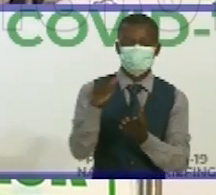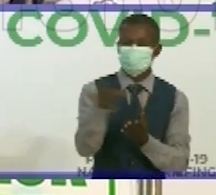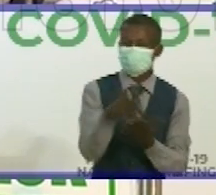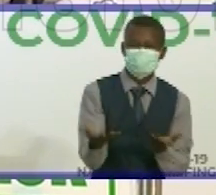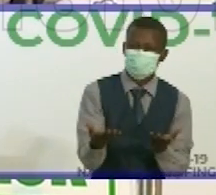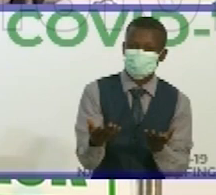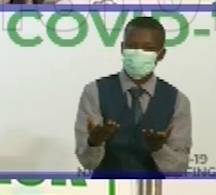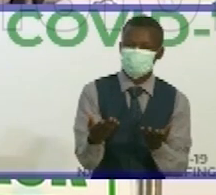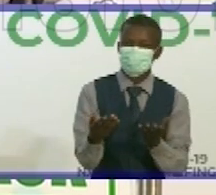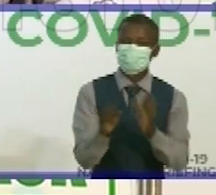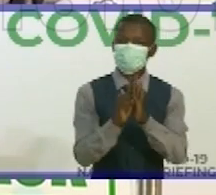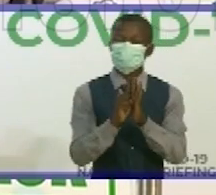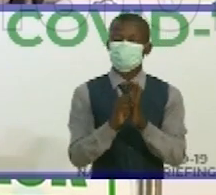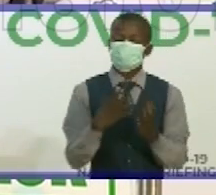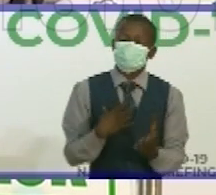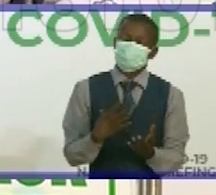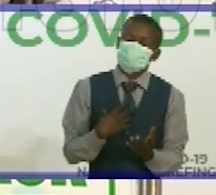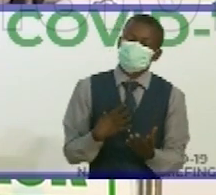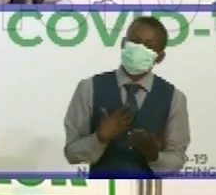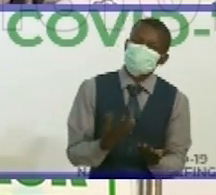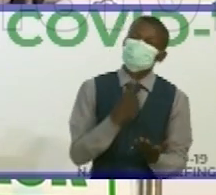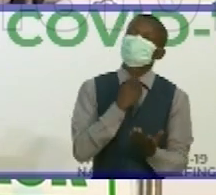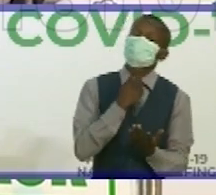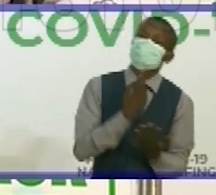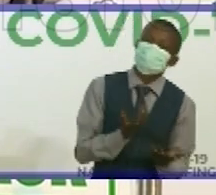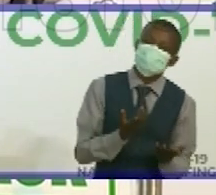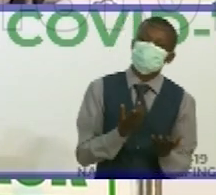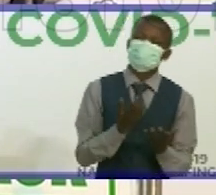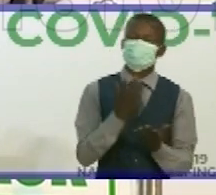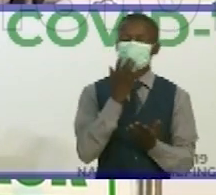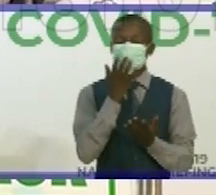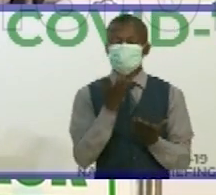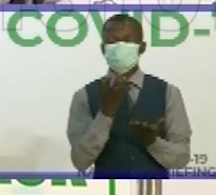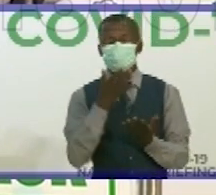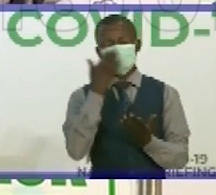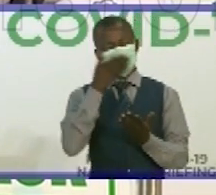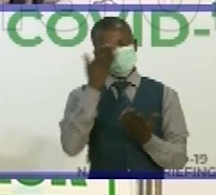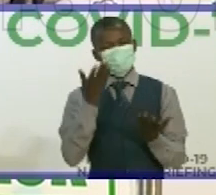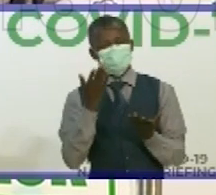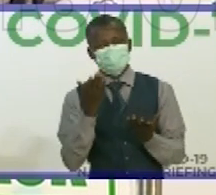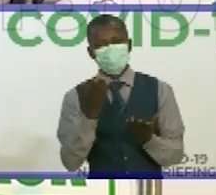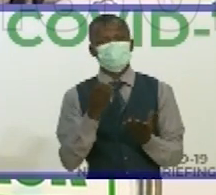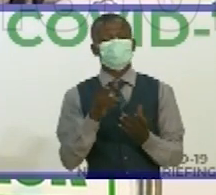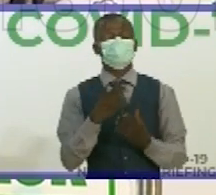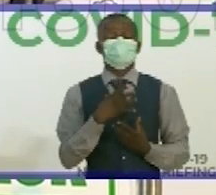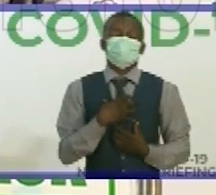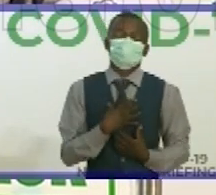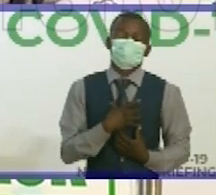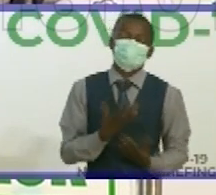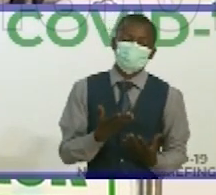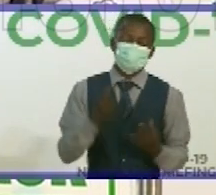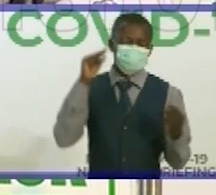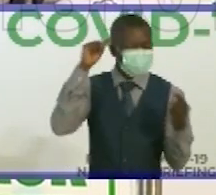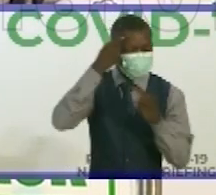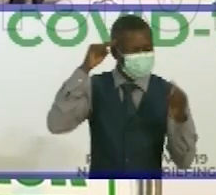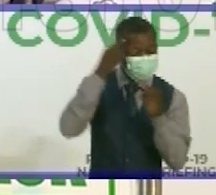Symptoms like cough, sore throat, fever, loss of sense of taste or smell, or difficulty in breathing, headache,